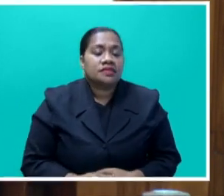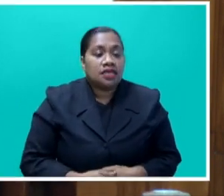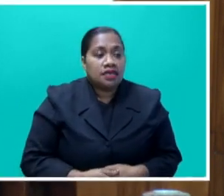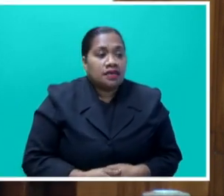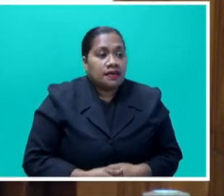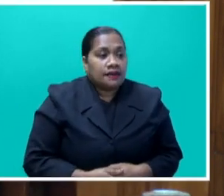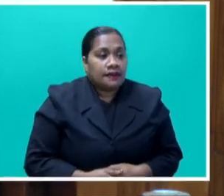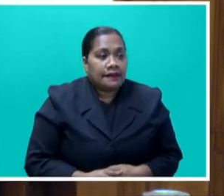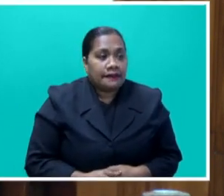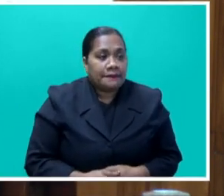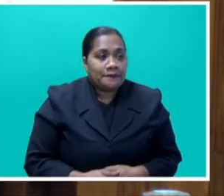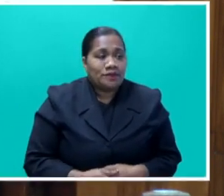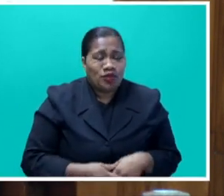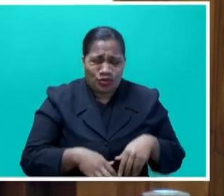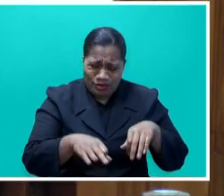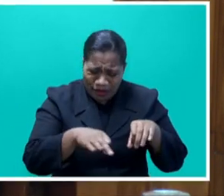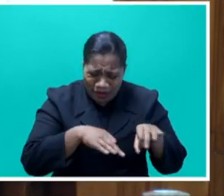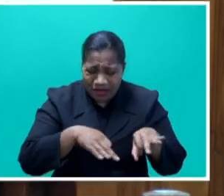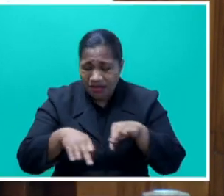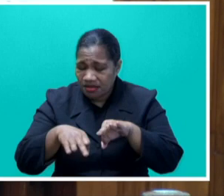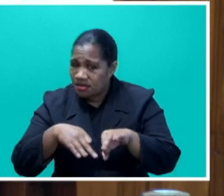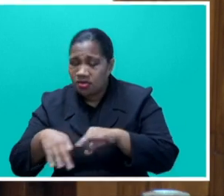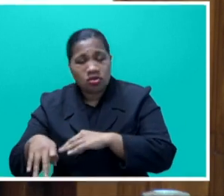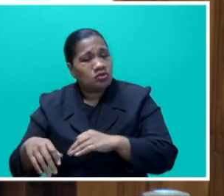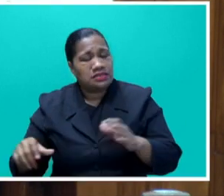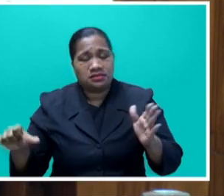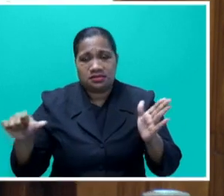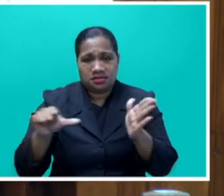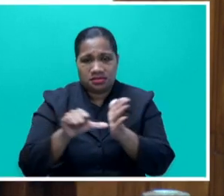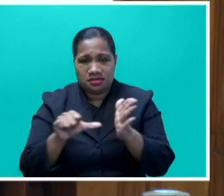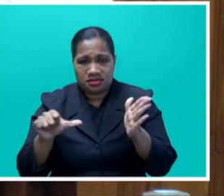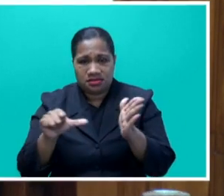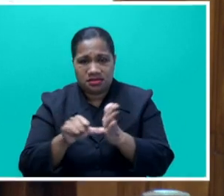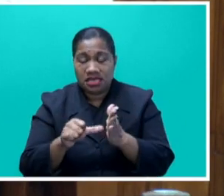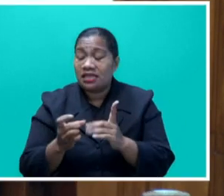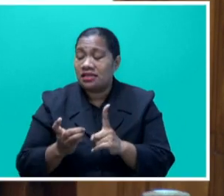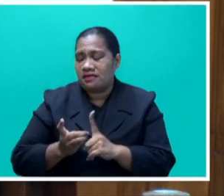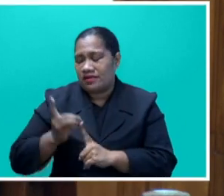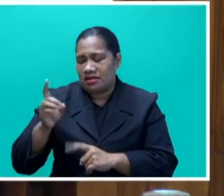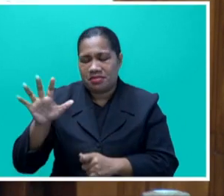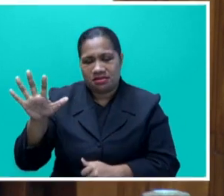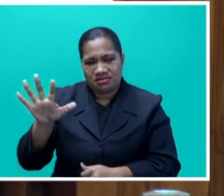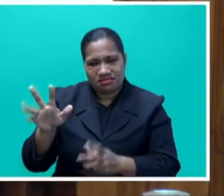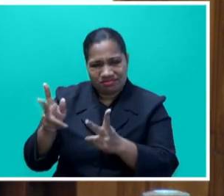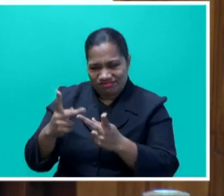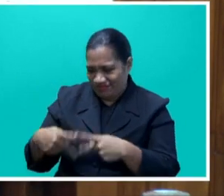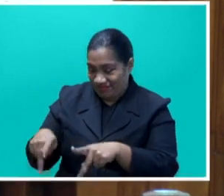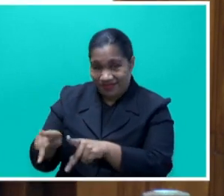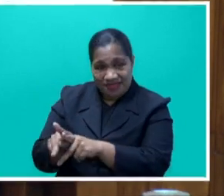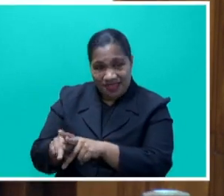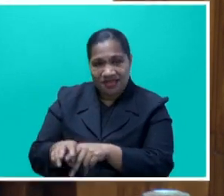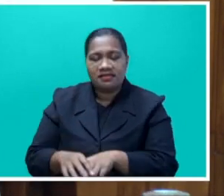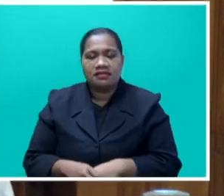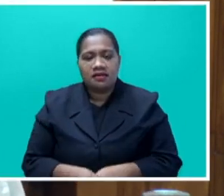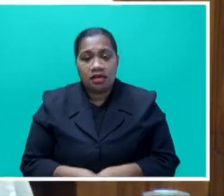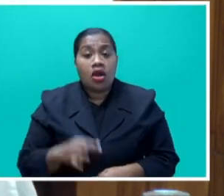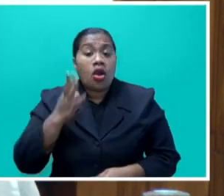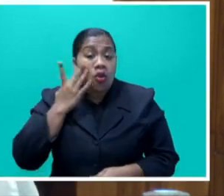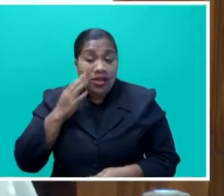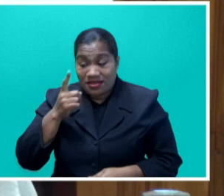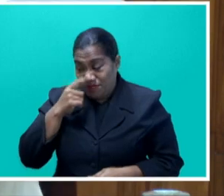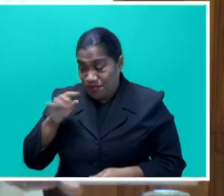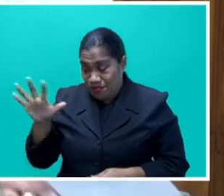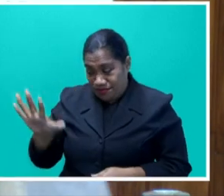is extremely difficult in an in-situ development sites, and particularly when residents do not cooperate.